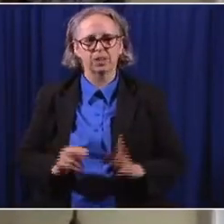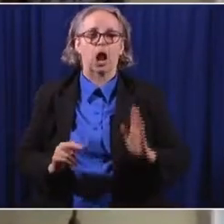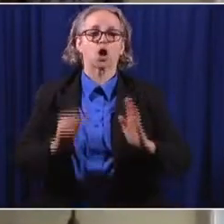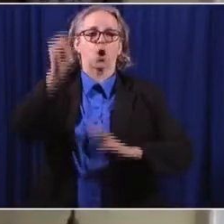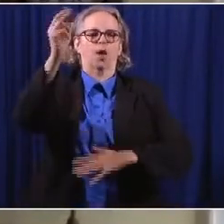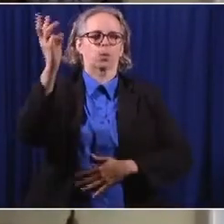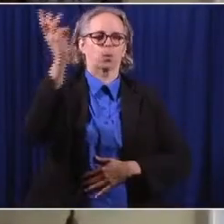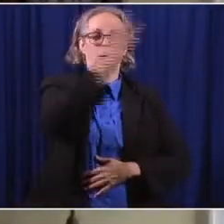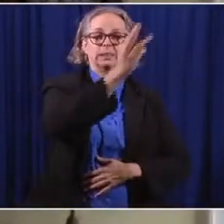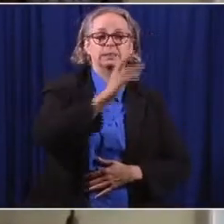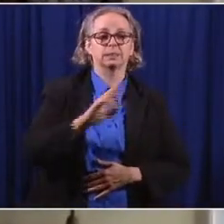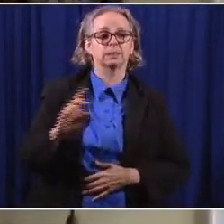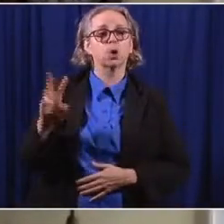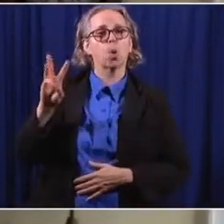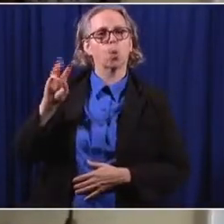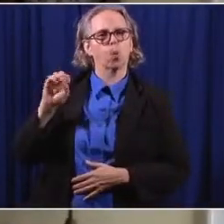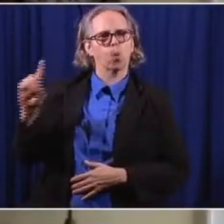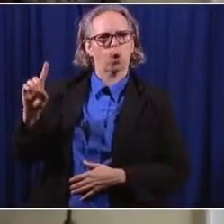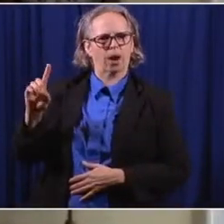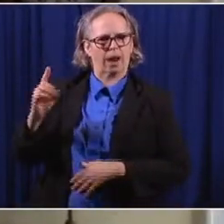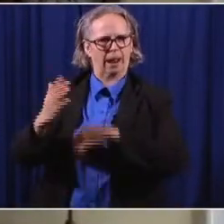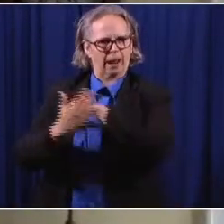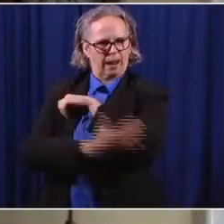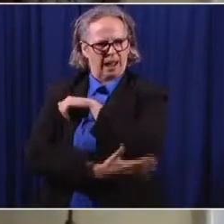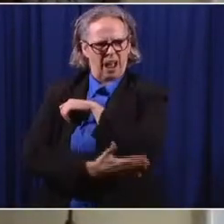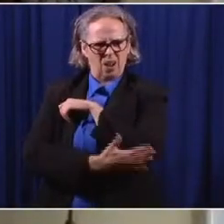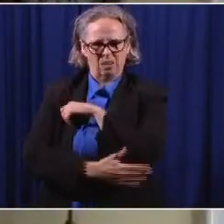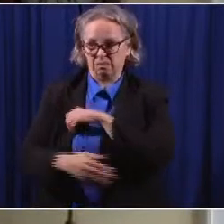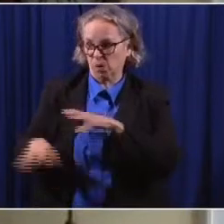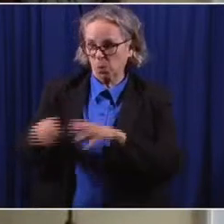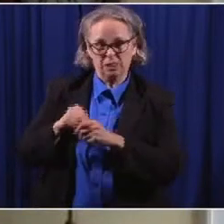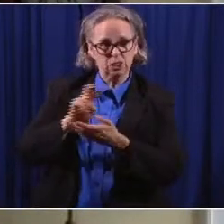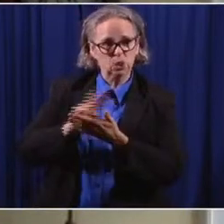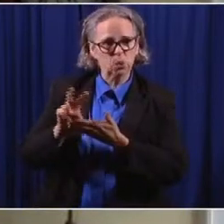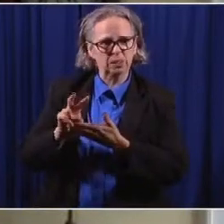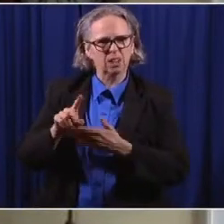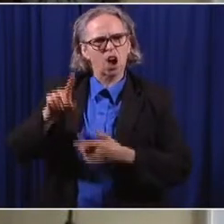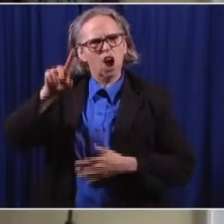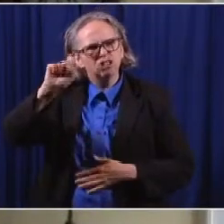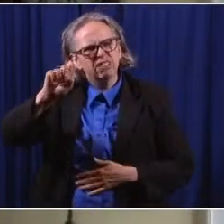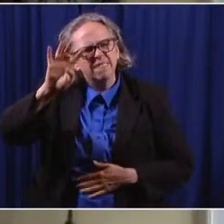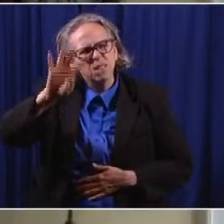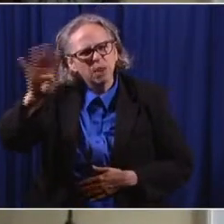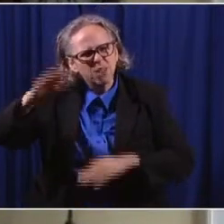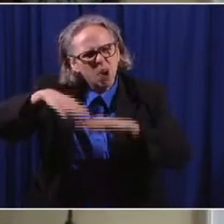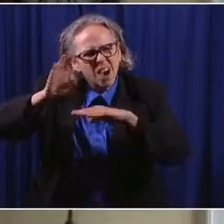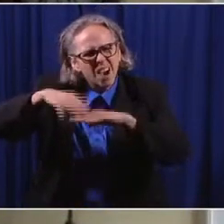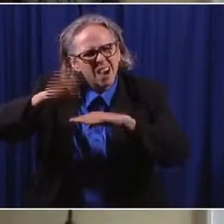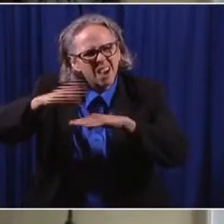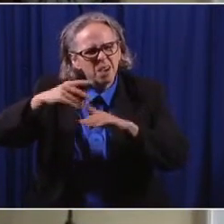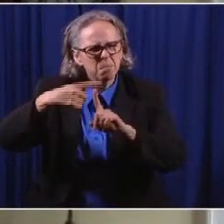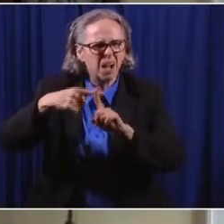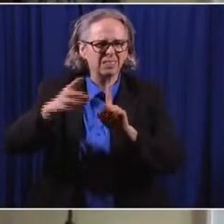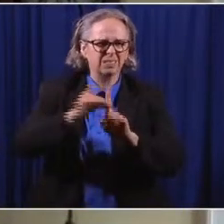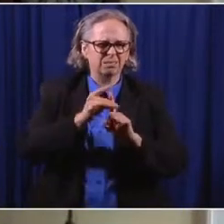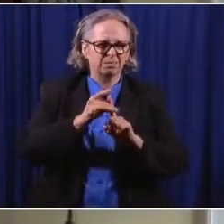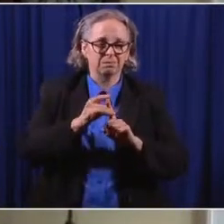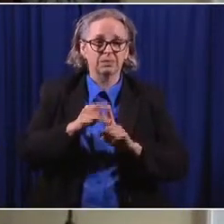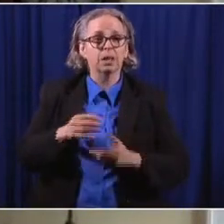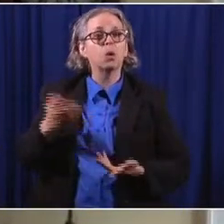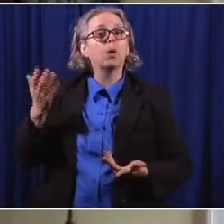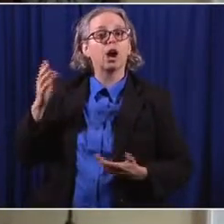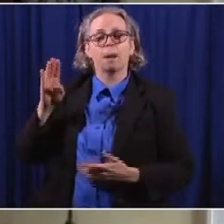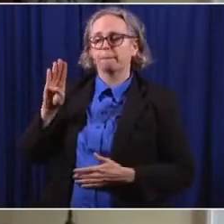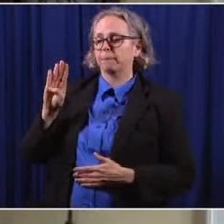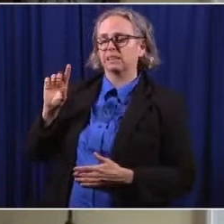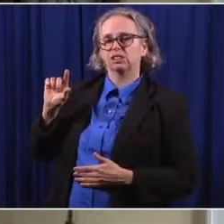During the past 2 weeks, they've had 144 positive cases. Bowling Green State University has a newly developed COVID dashboard,